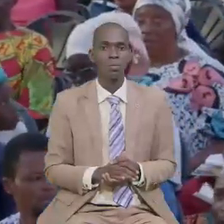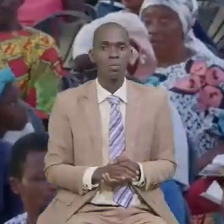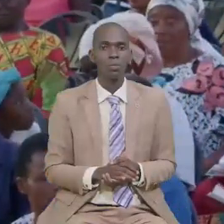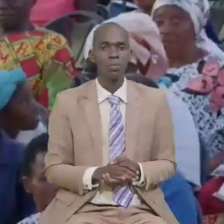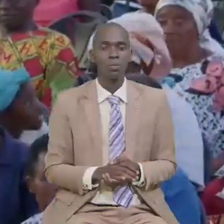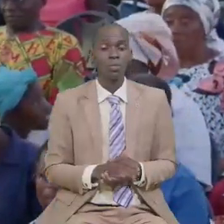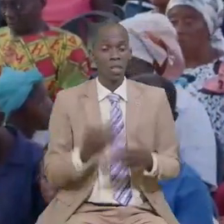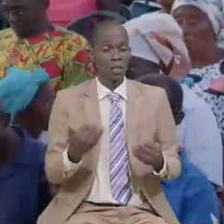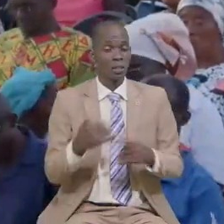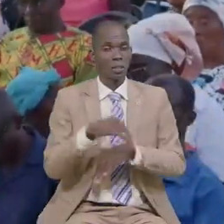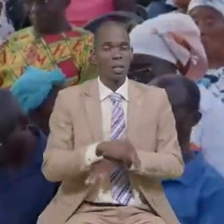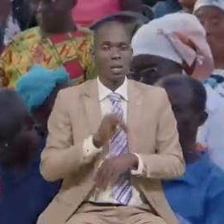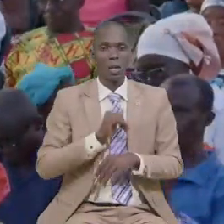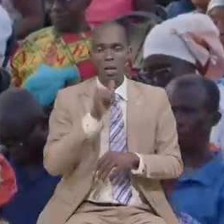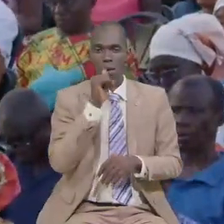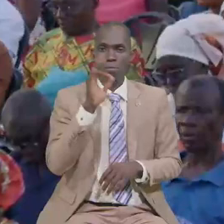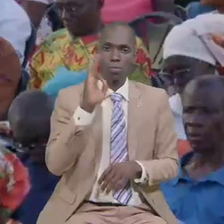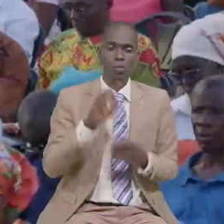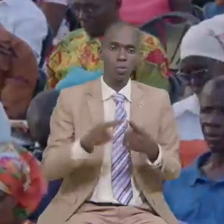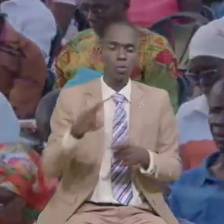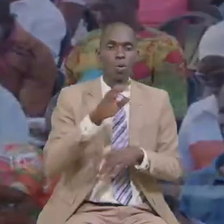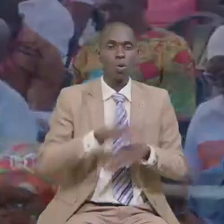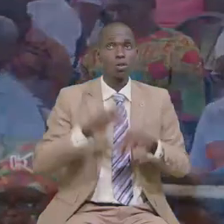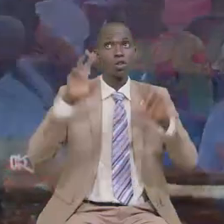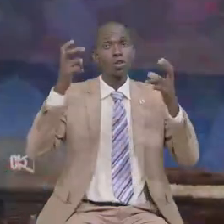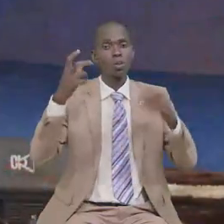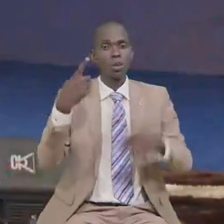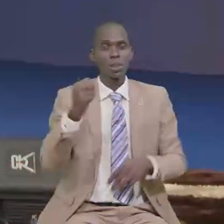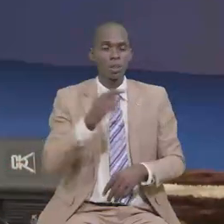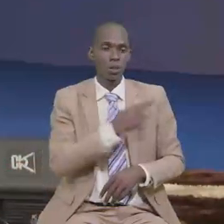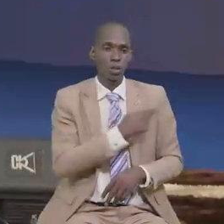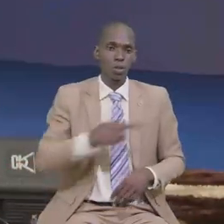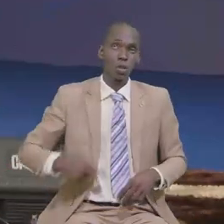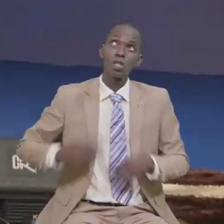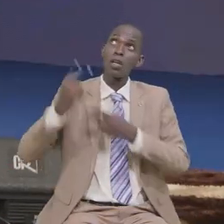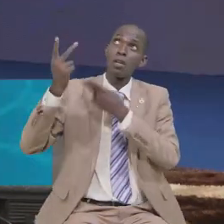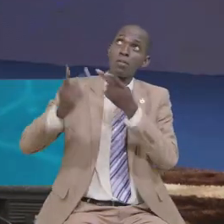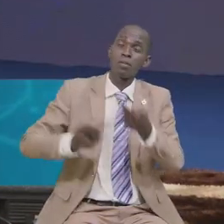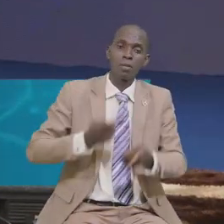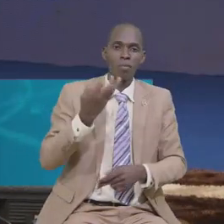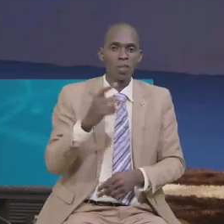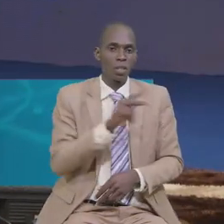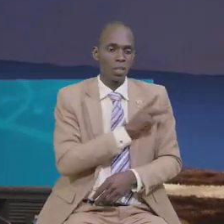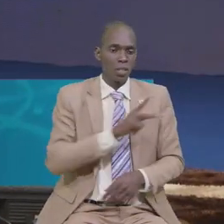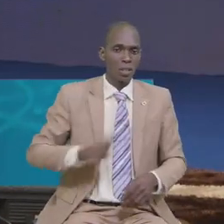Tonight I'm talking to you on the royal visitation of the King from heaven.